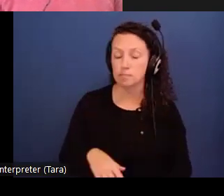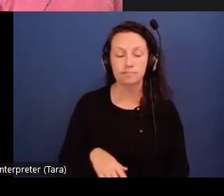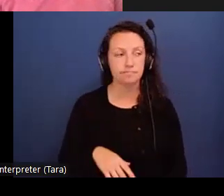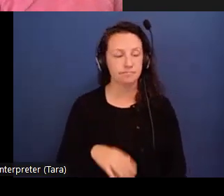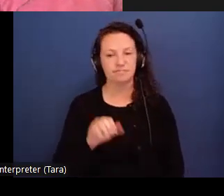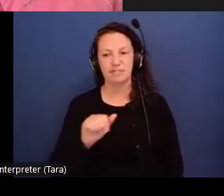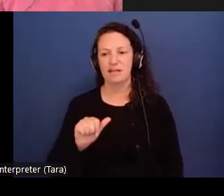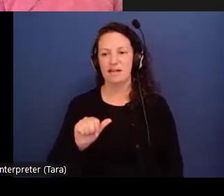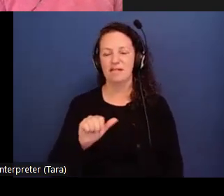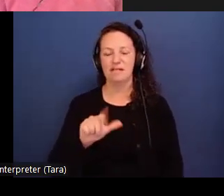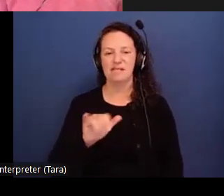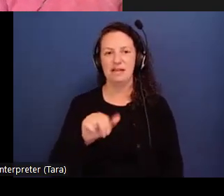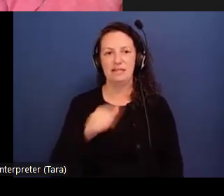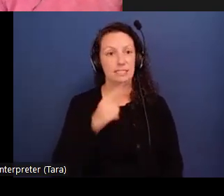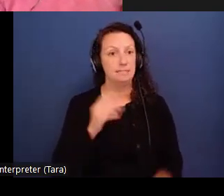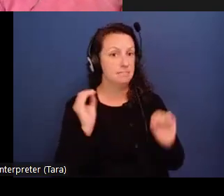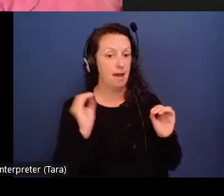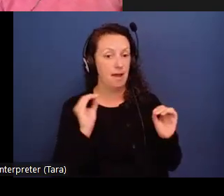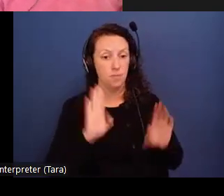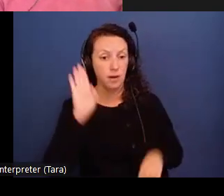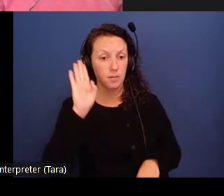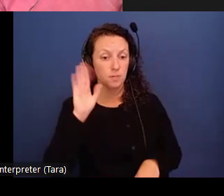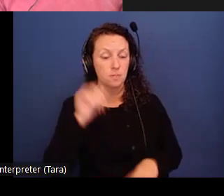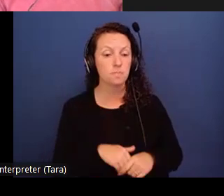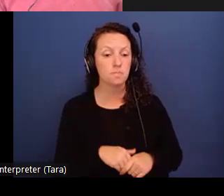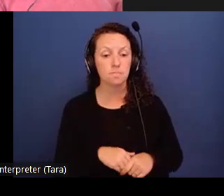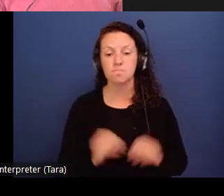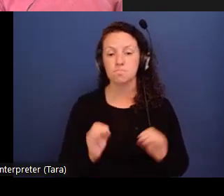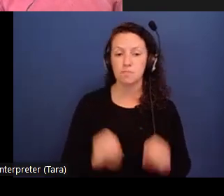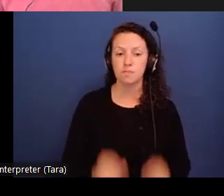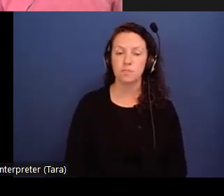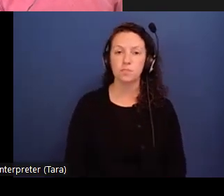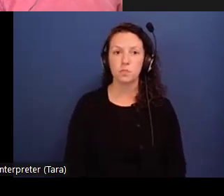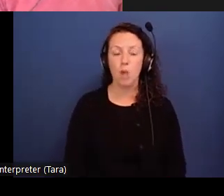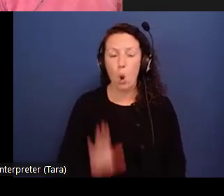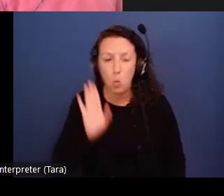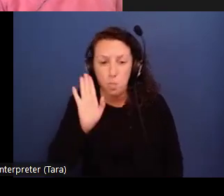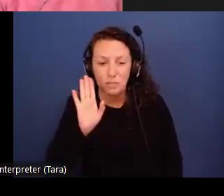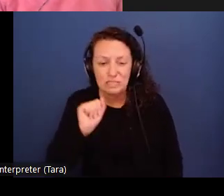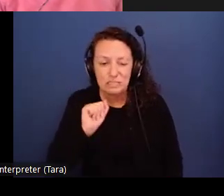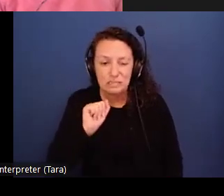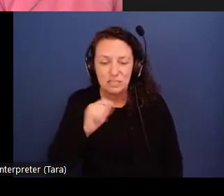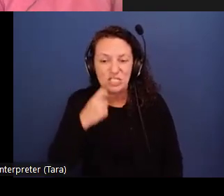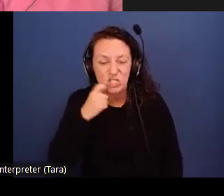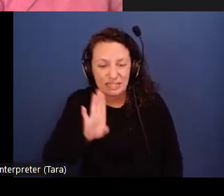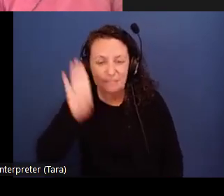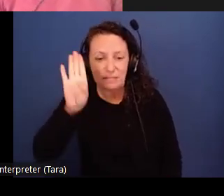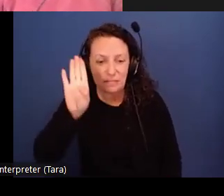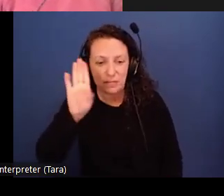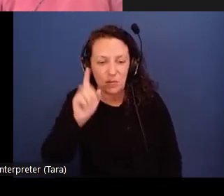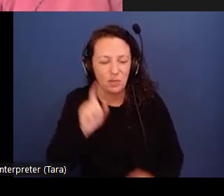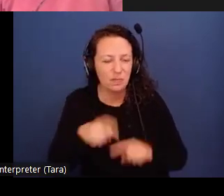any hands raised. okay. All right. So yeah, Oh, this is we just oops. had one second. Okay, go